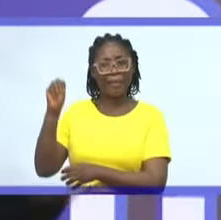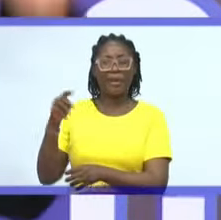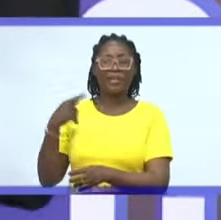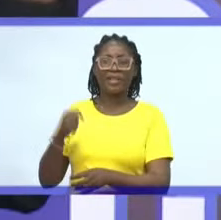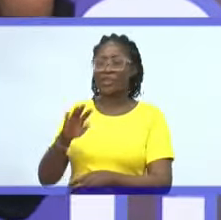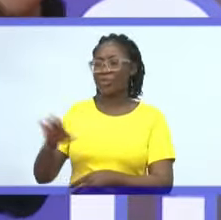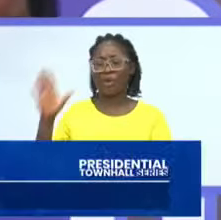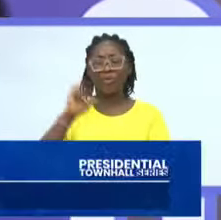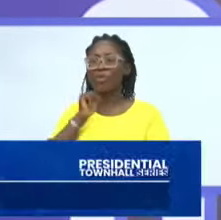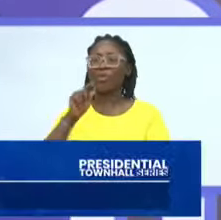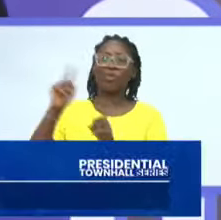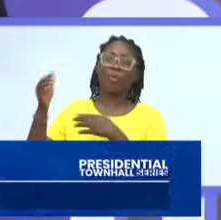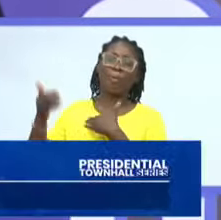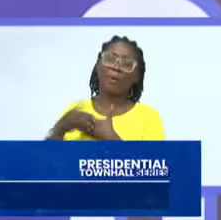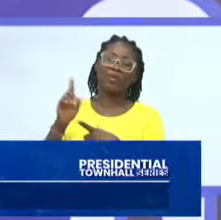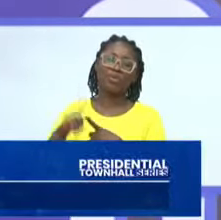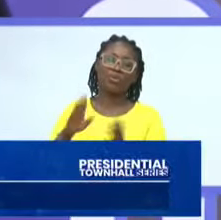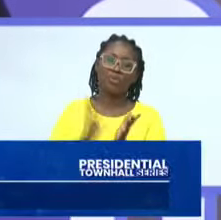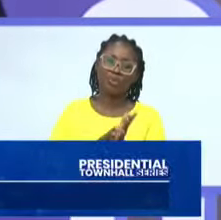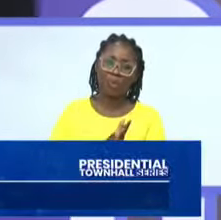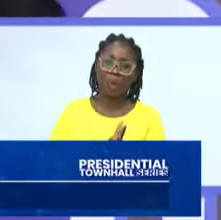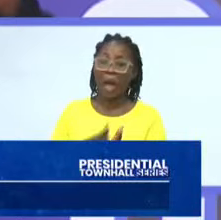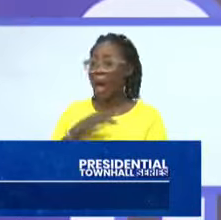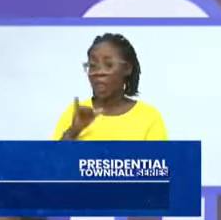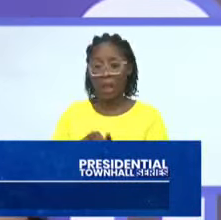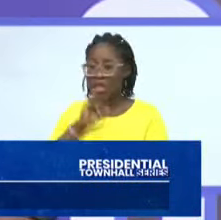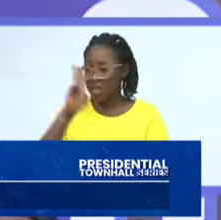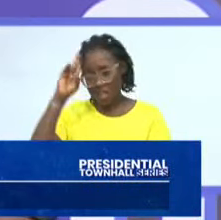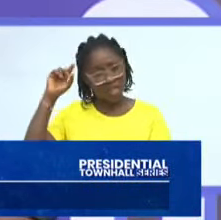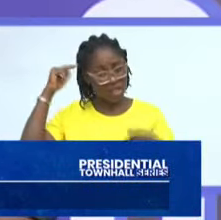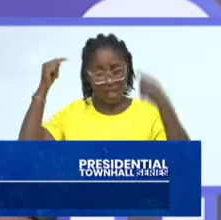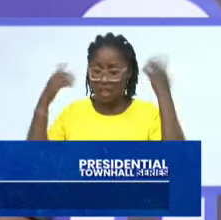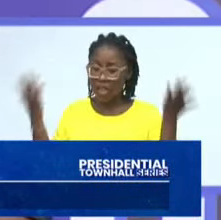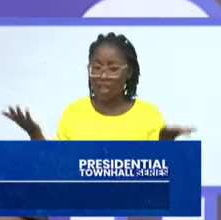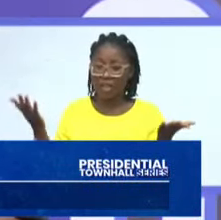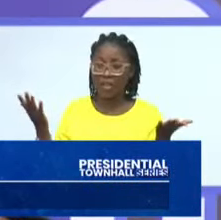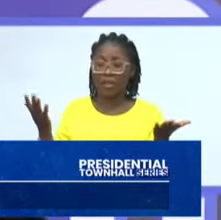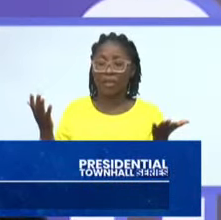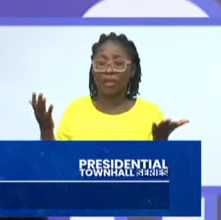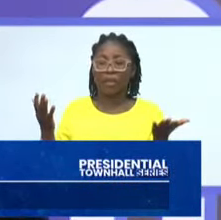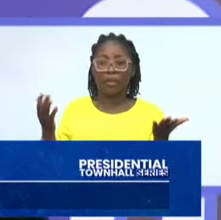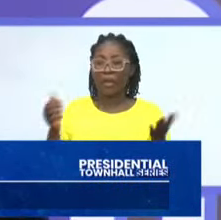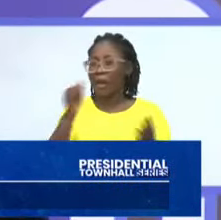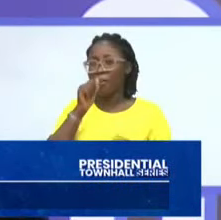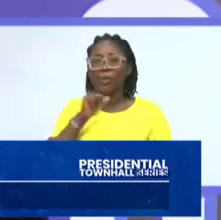So as far as it's concerned, even if he wants 10 times that, he'll do it. So